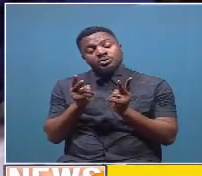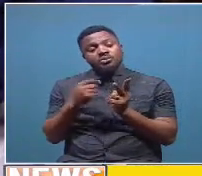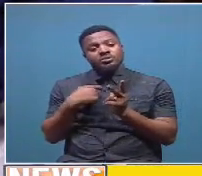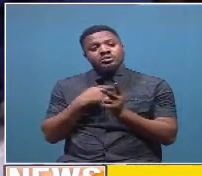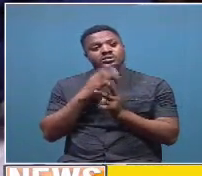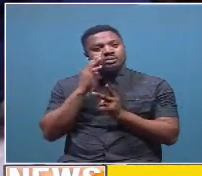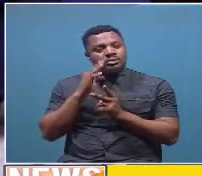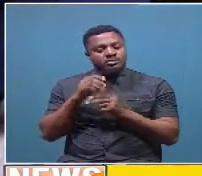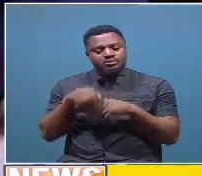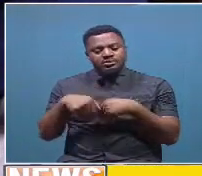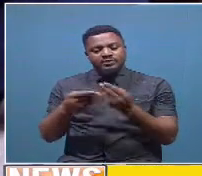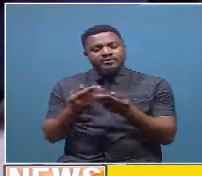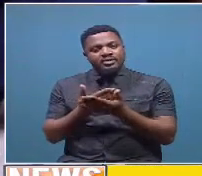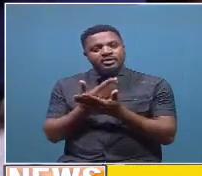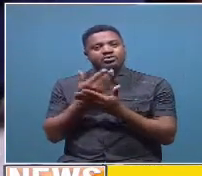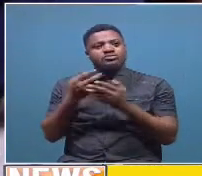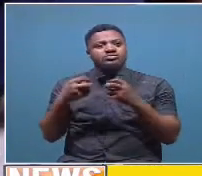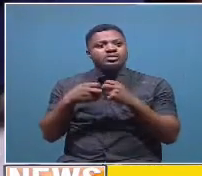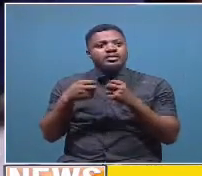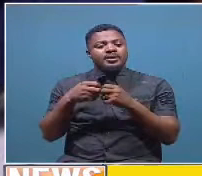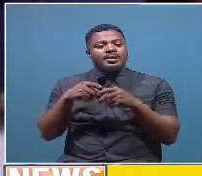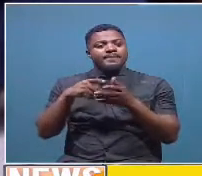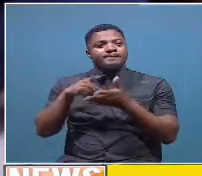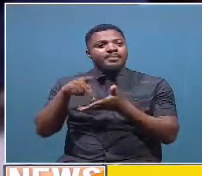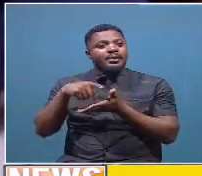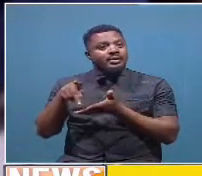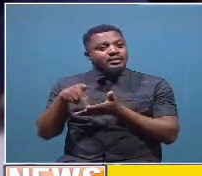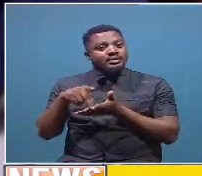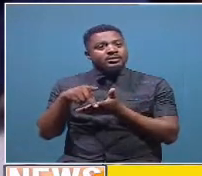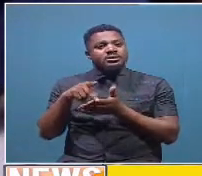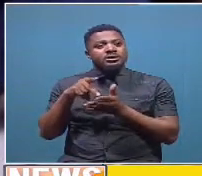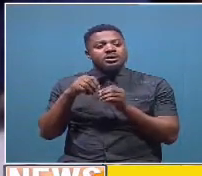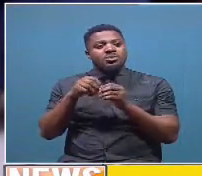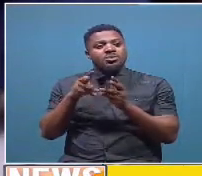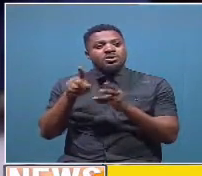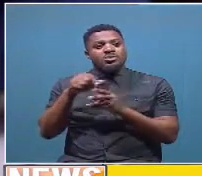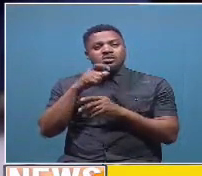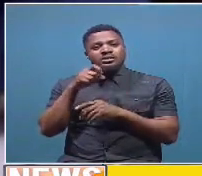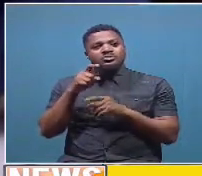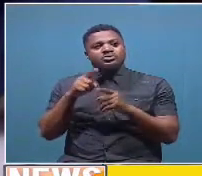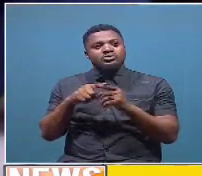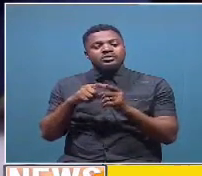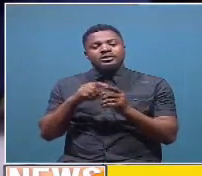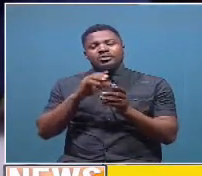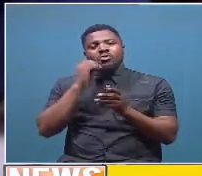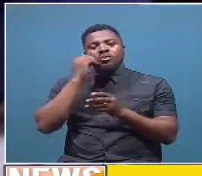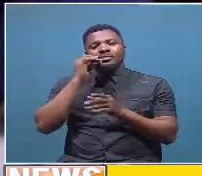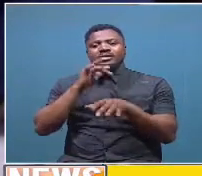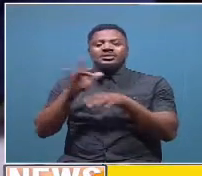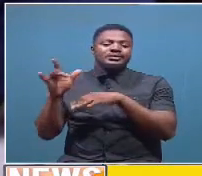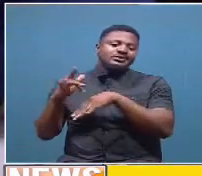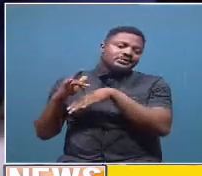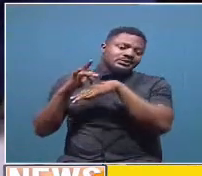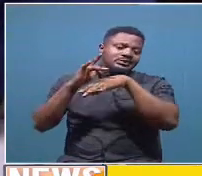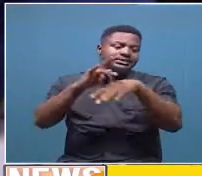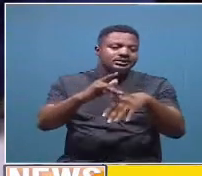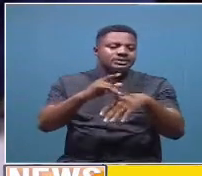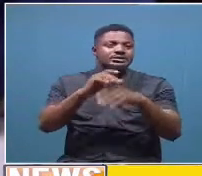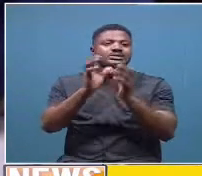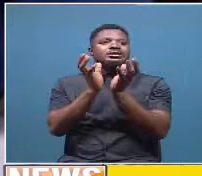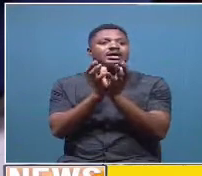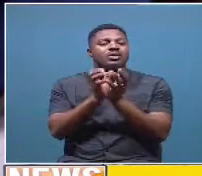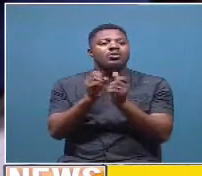we are going to roll out electronic modes of payment such that you don't have to leave your place of work to come to SNIT